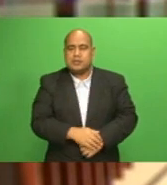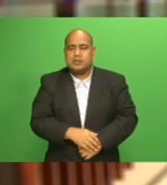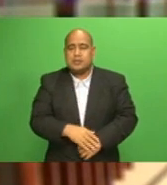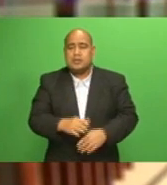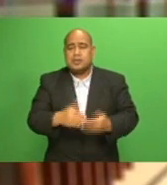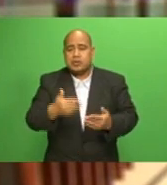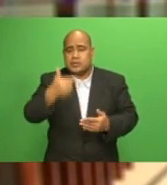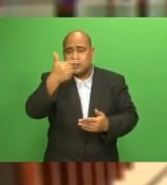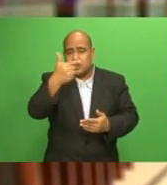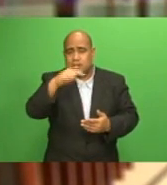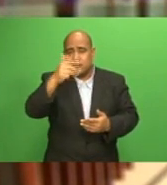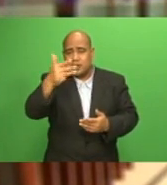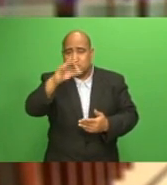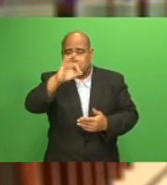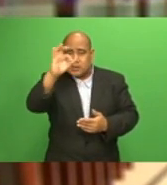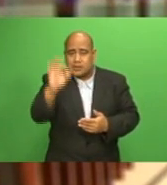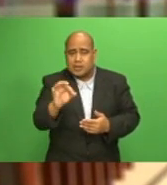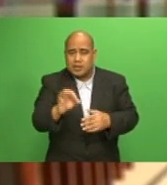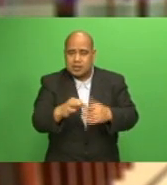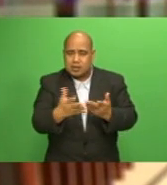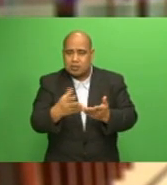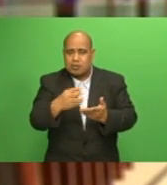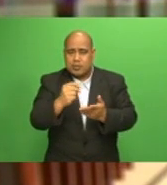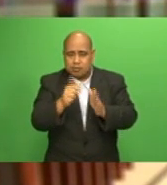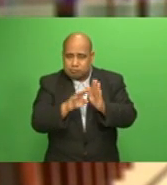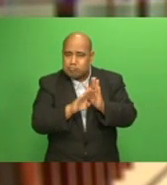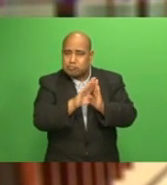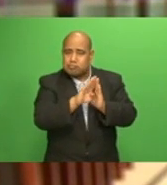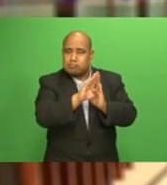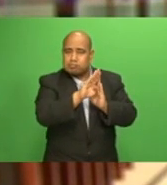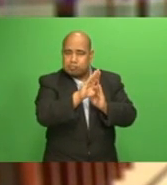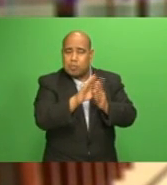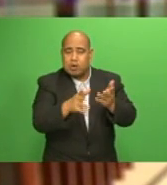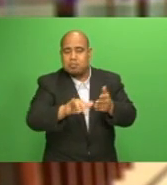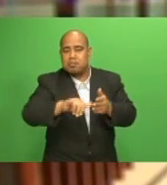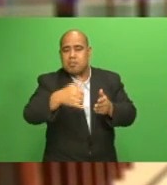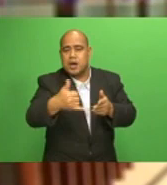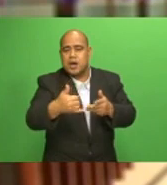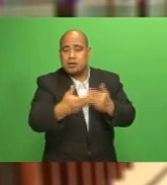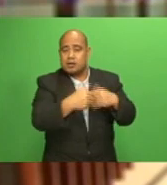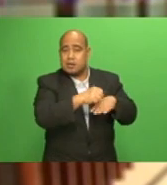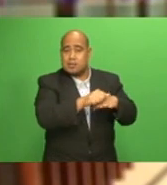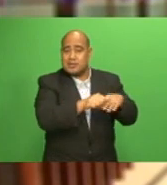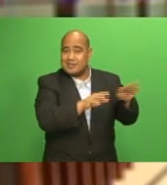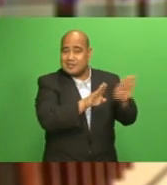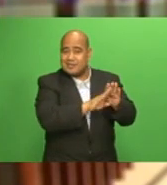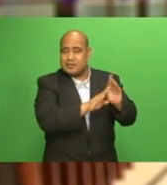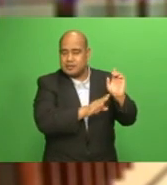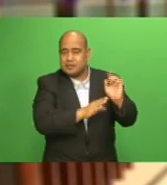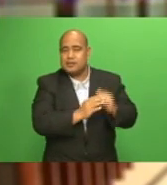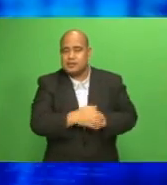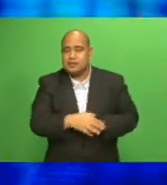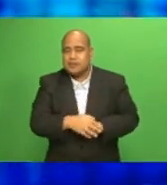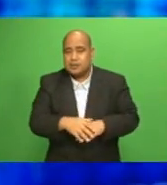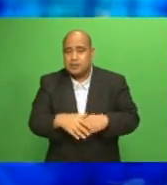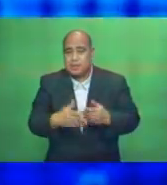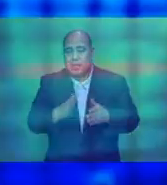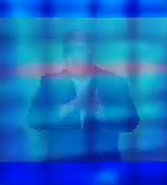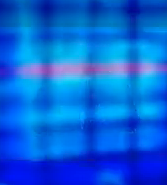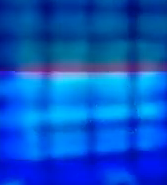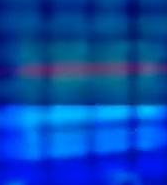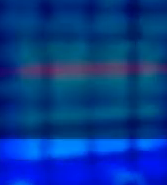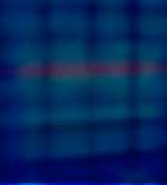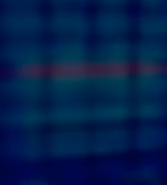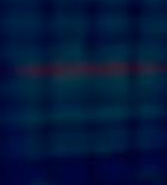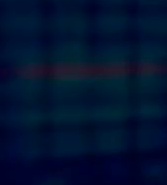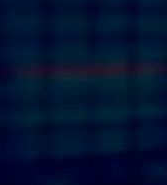May as businesses reopened after the April lockdown. And that's all now from HFC Bank, Vinaka. Turning to